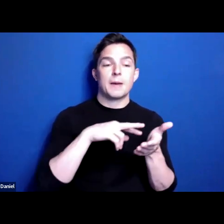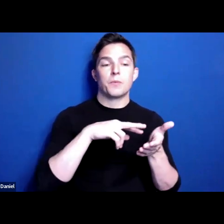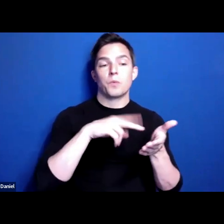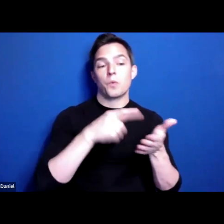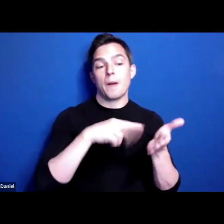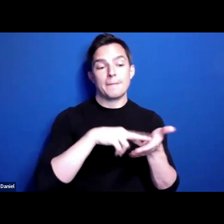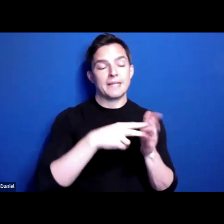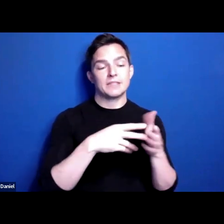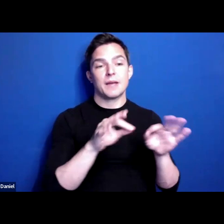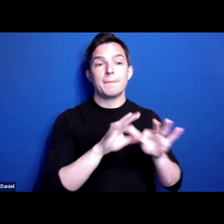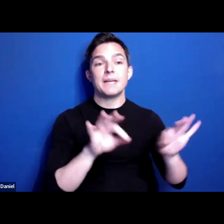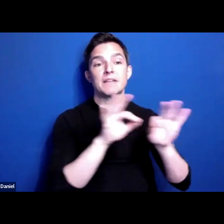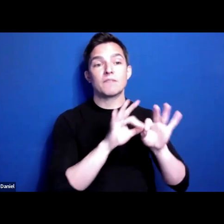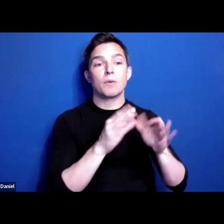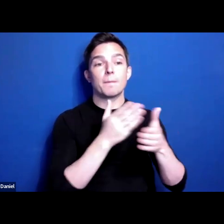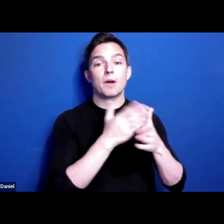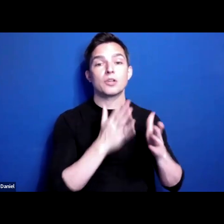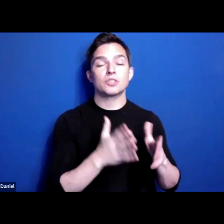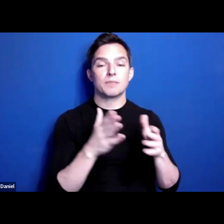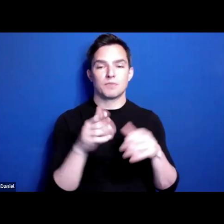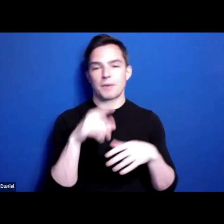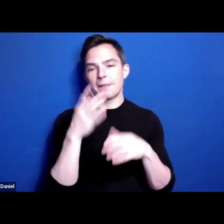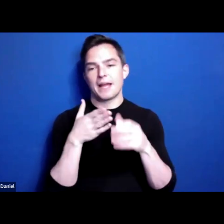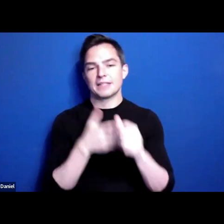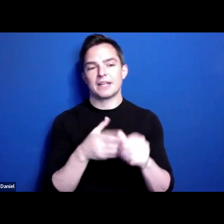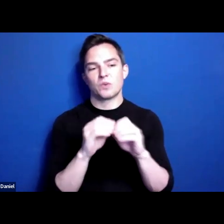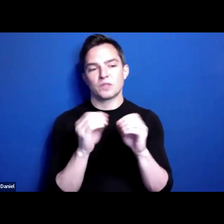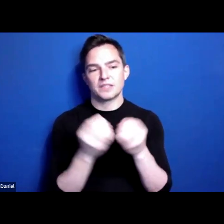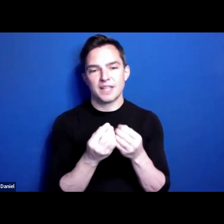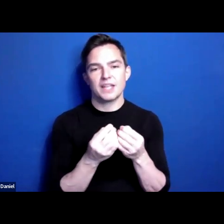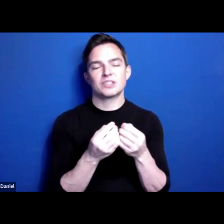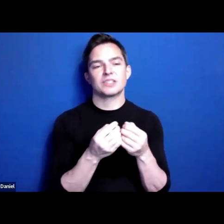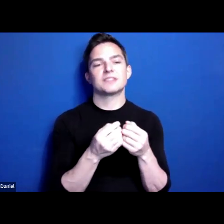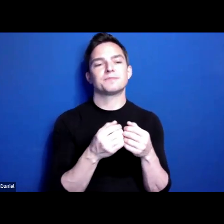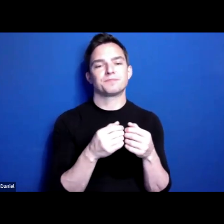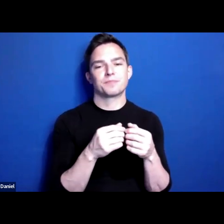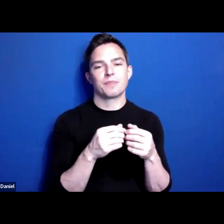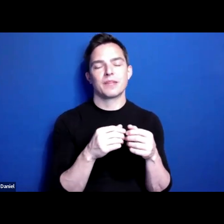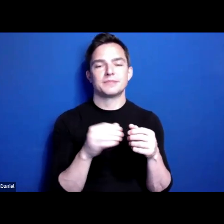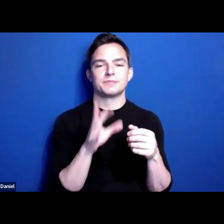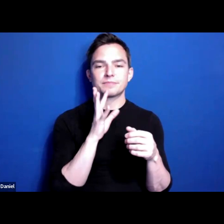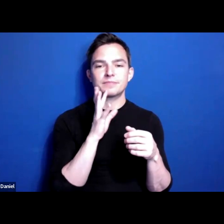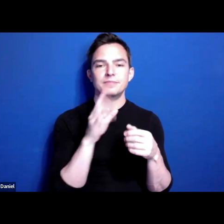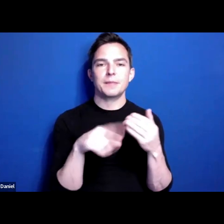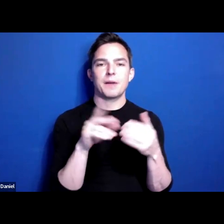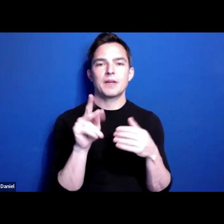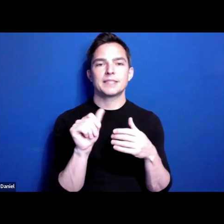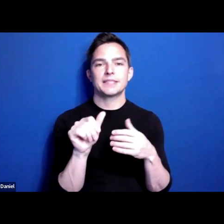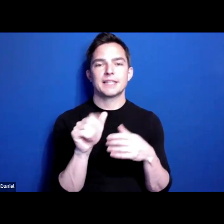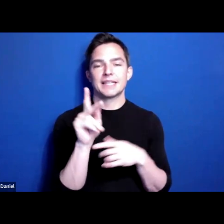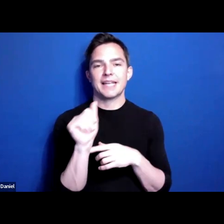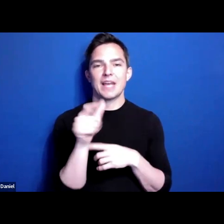with Black-led movements and organizations. I think speaking back to Kay, someone who I love